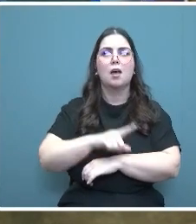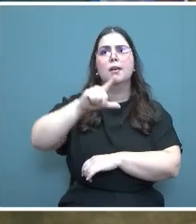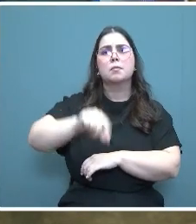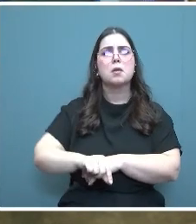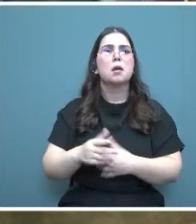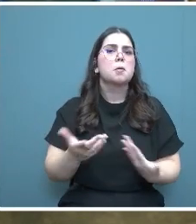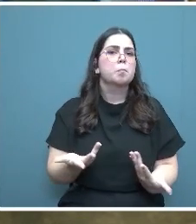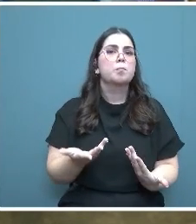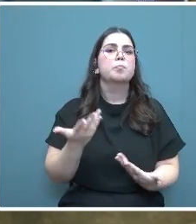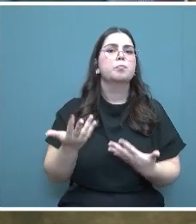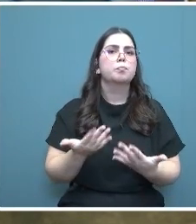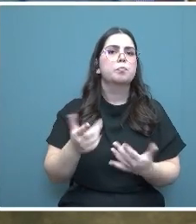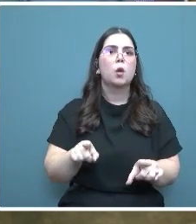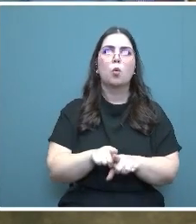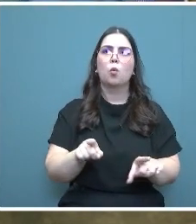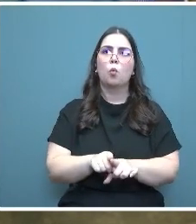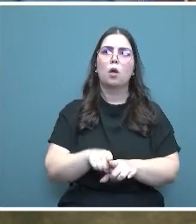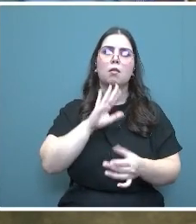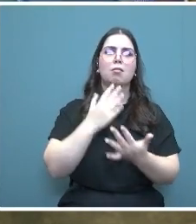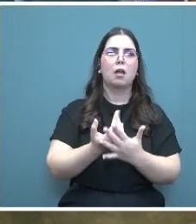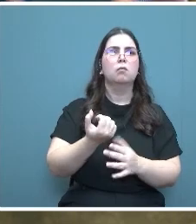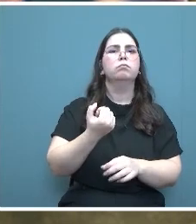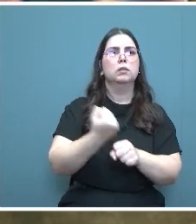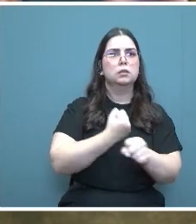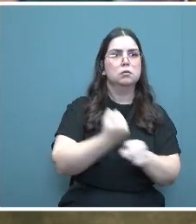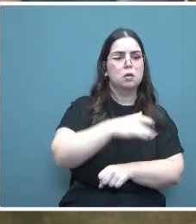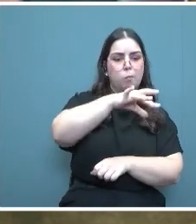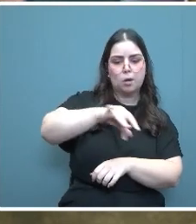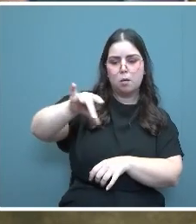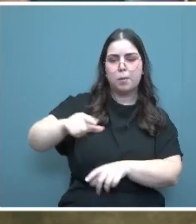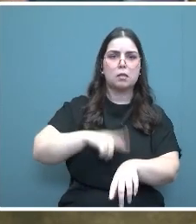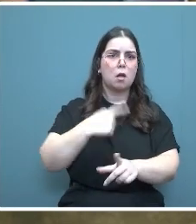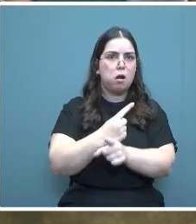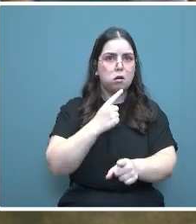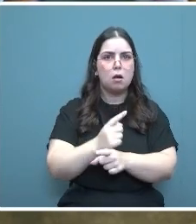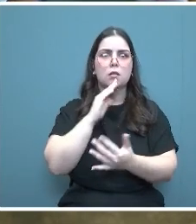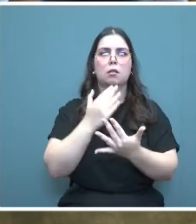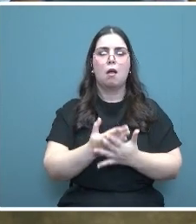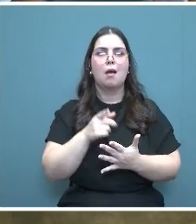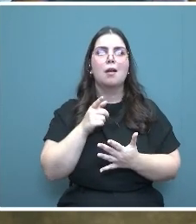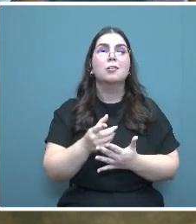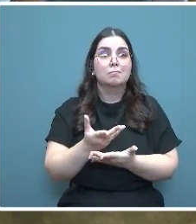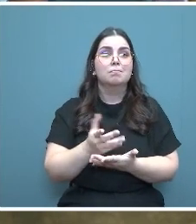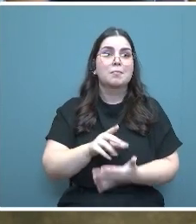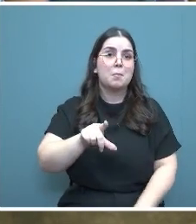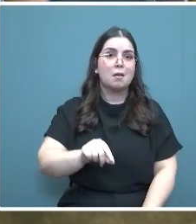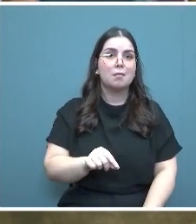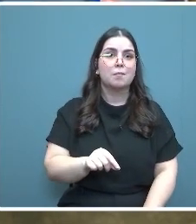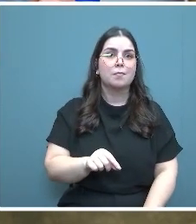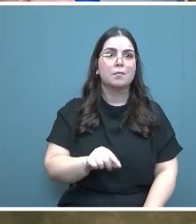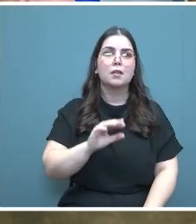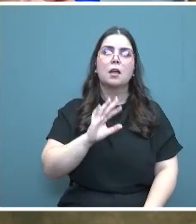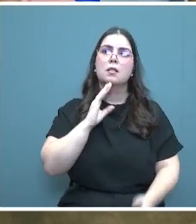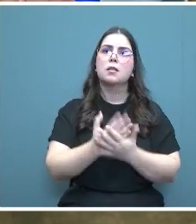to be able to simultaneously work in different places, and to combine it. And in the new